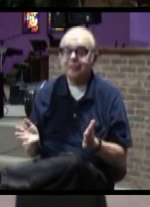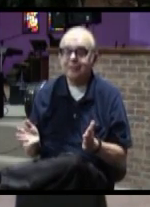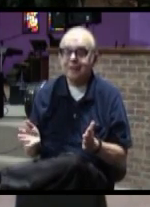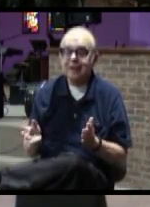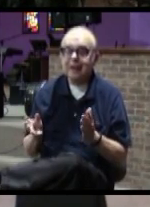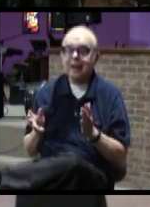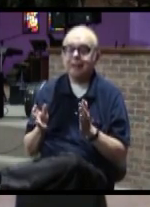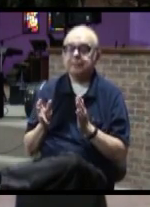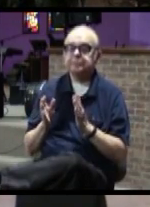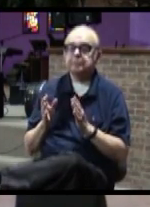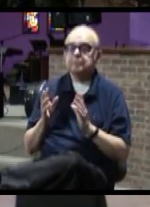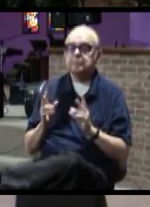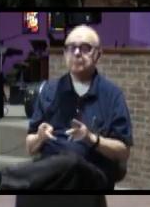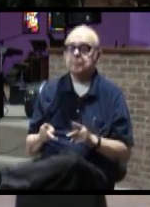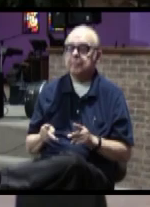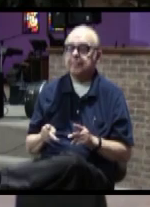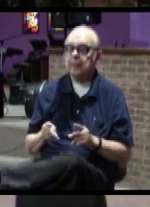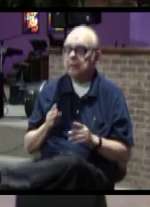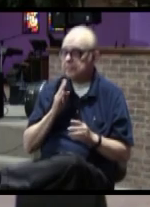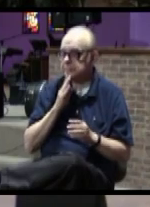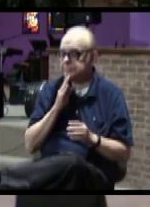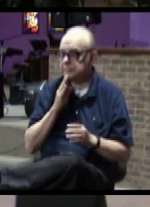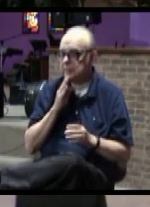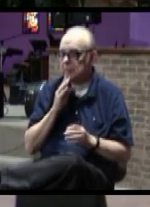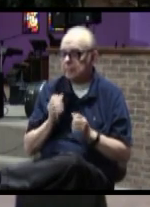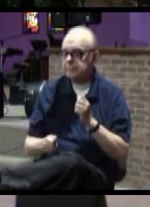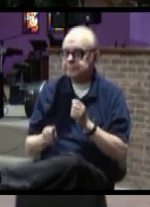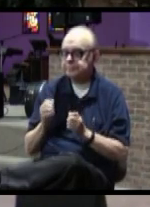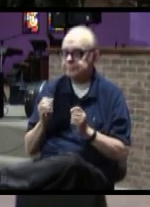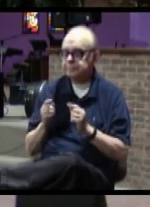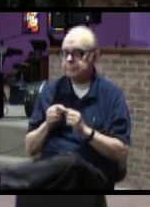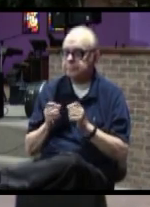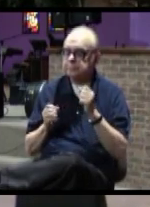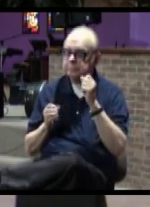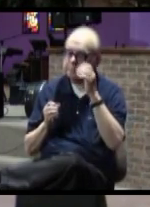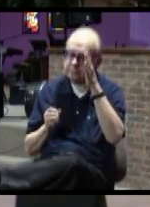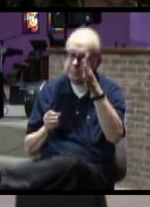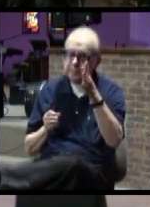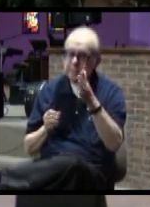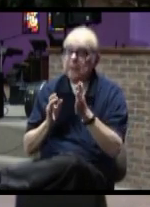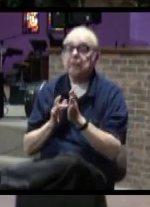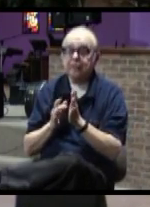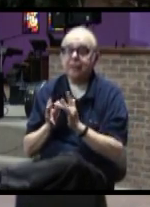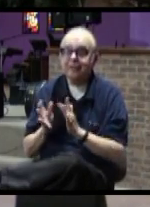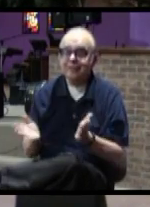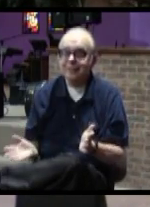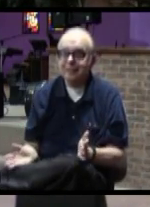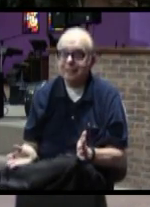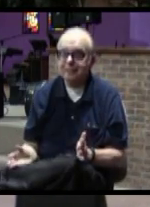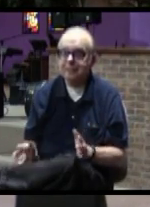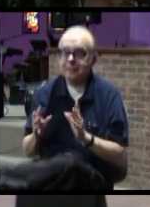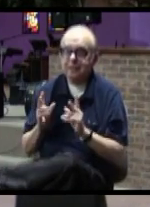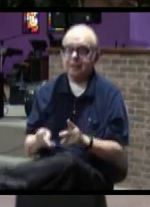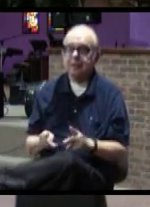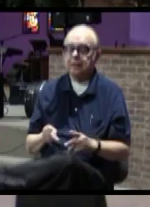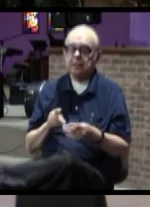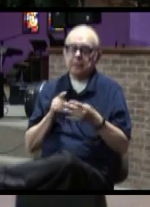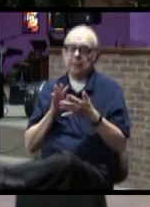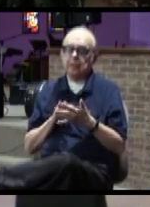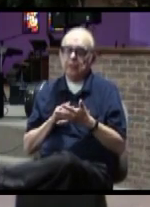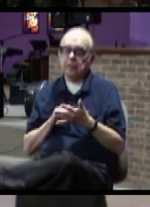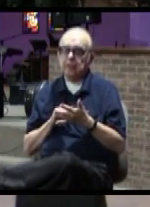Jesus. The person that probably talked most to the Father was